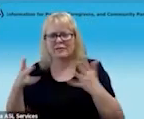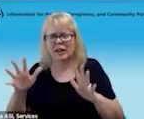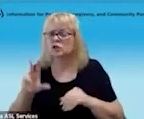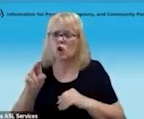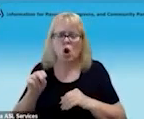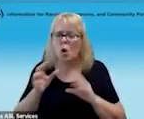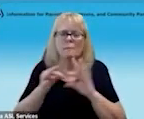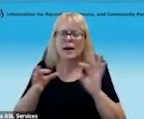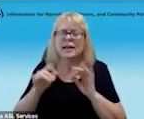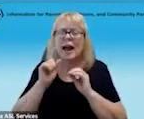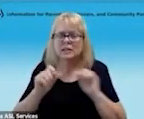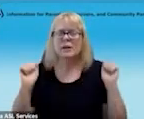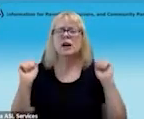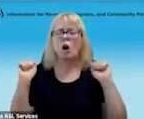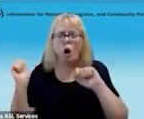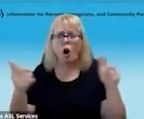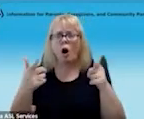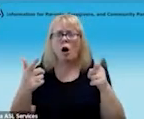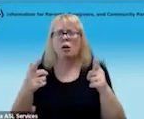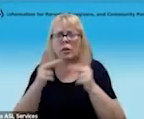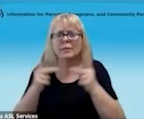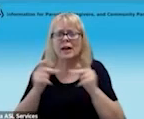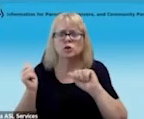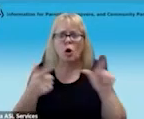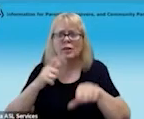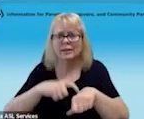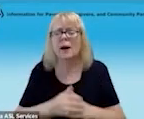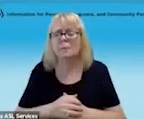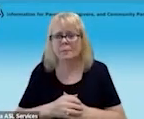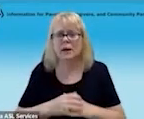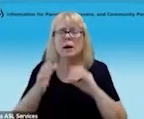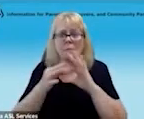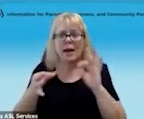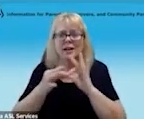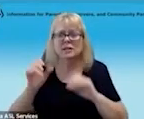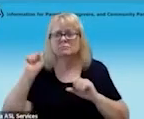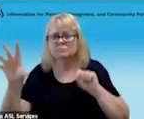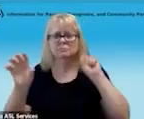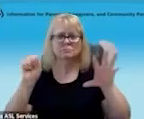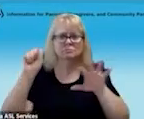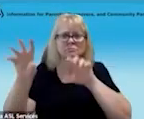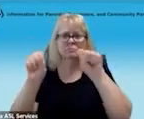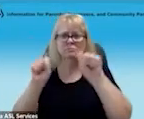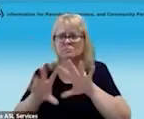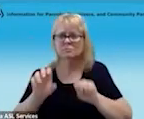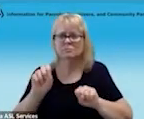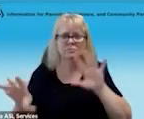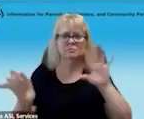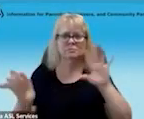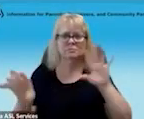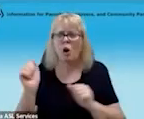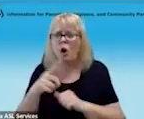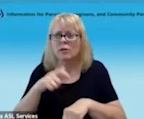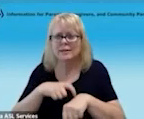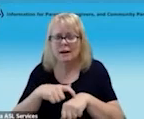can't be just we're going to do a media campaign and we run it for 2 or 3 weeks and think that that's all we have to do. Messaging has